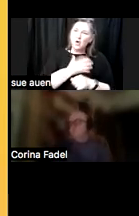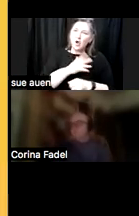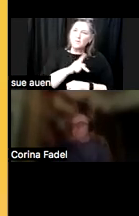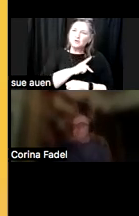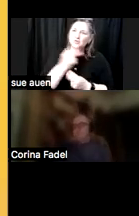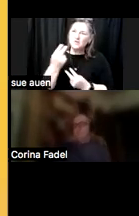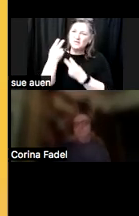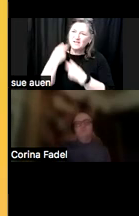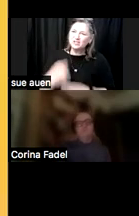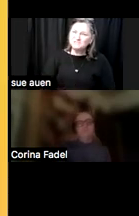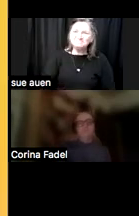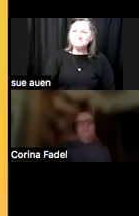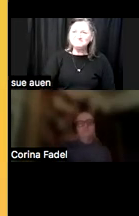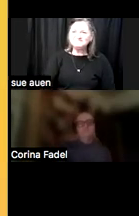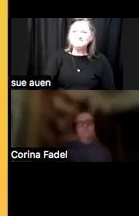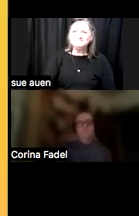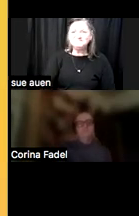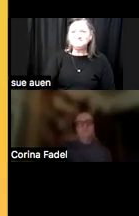reflection.